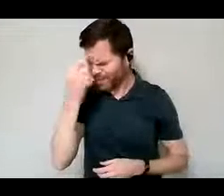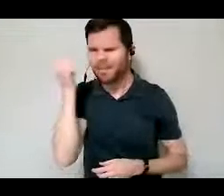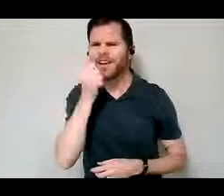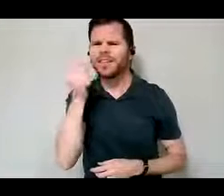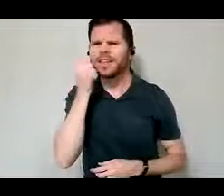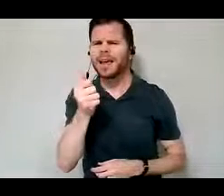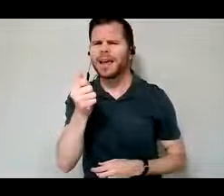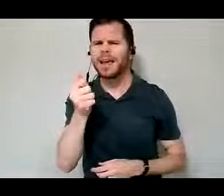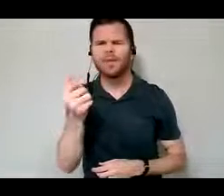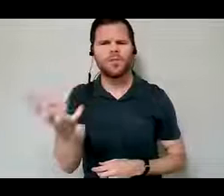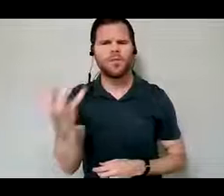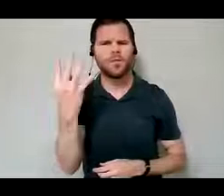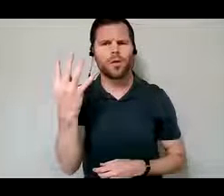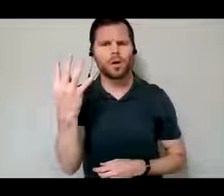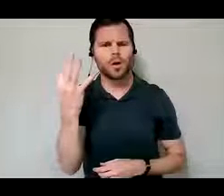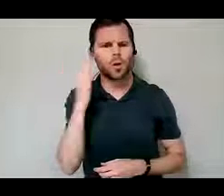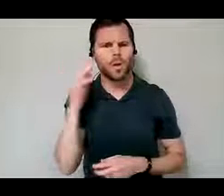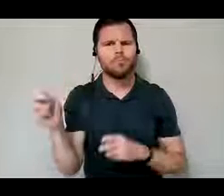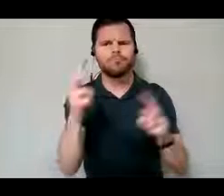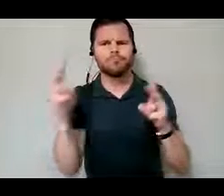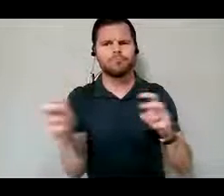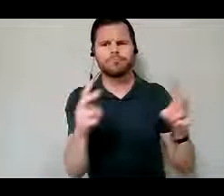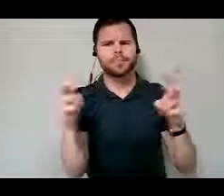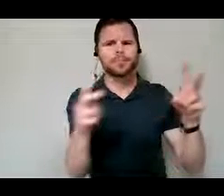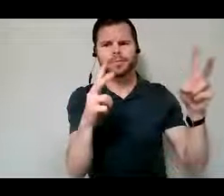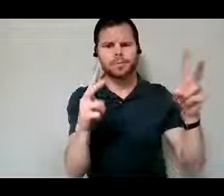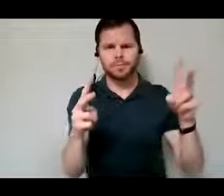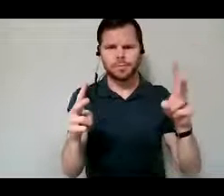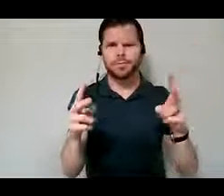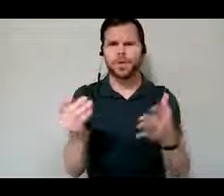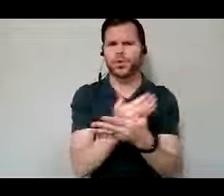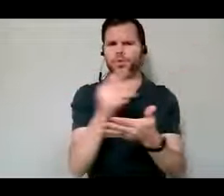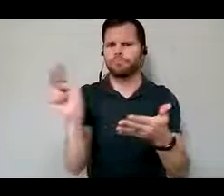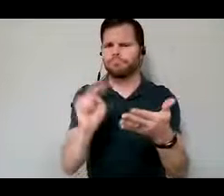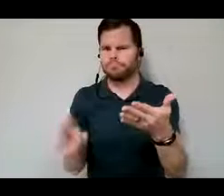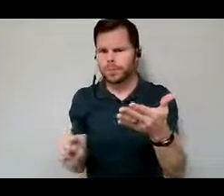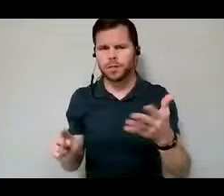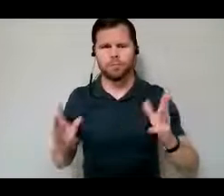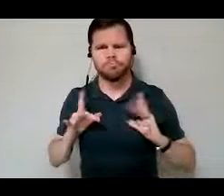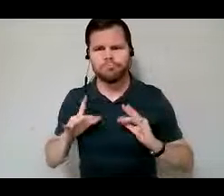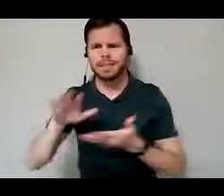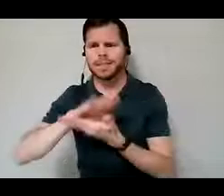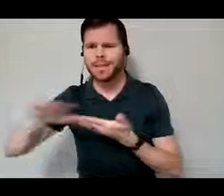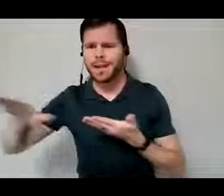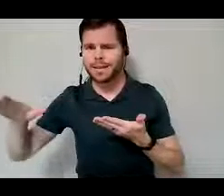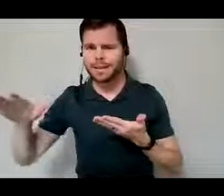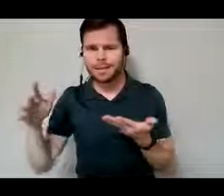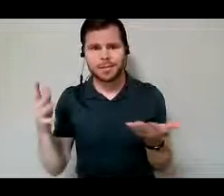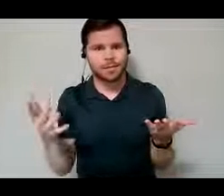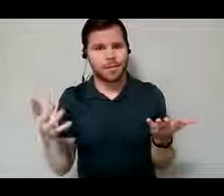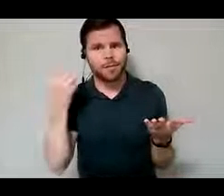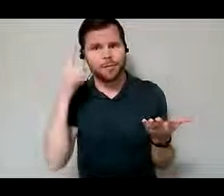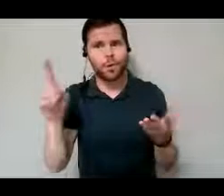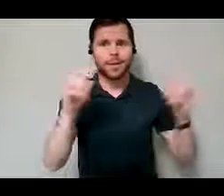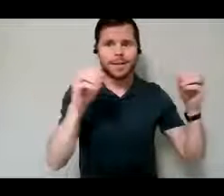update with the newest read-in, right? And this will go until the 28th. So something nice to do for teachers